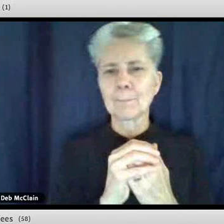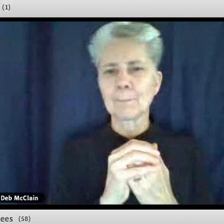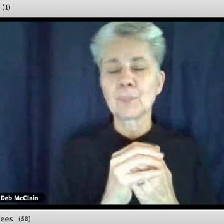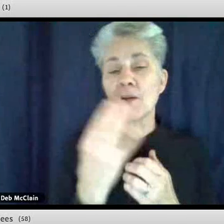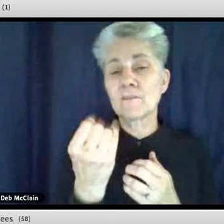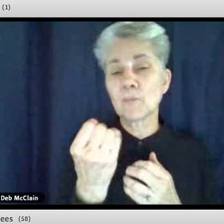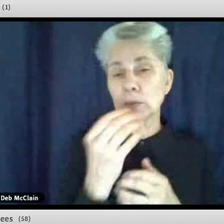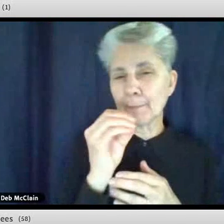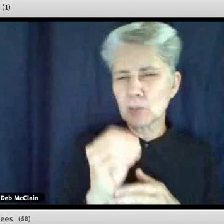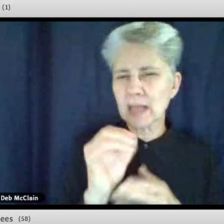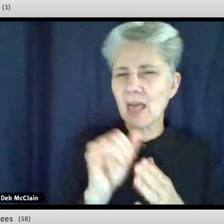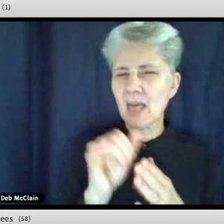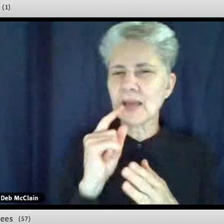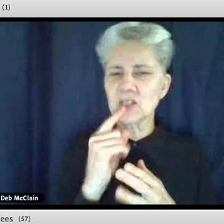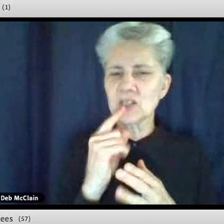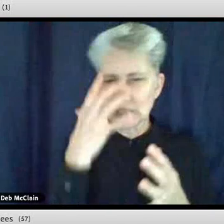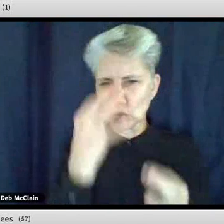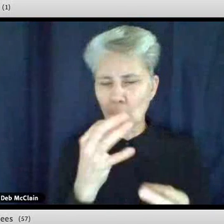9.5%.